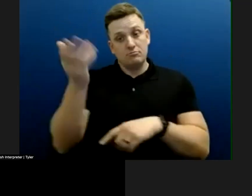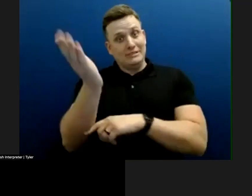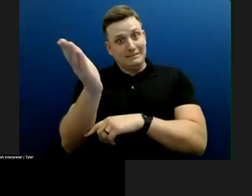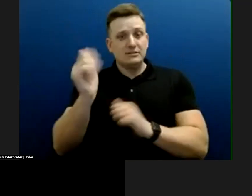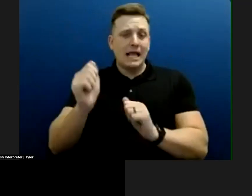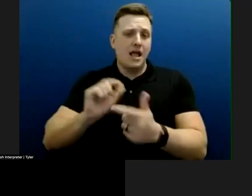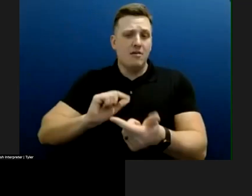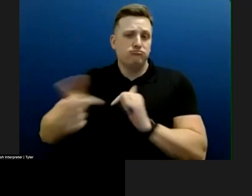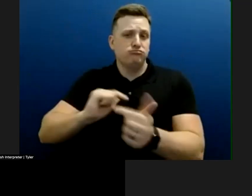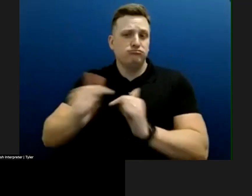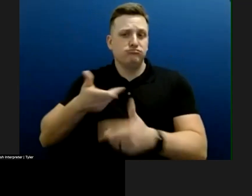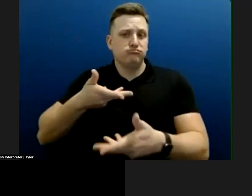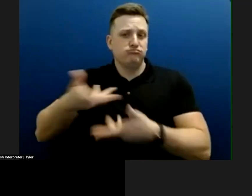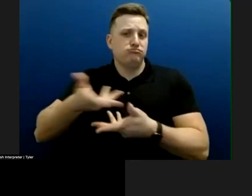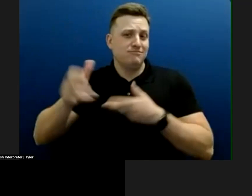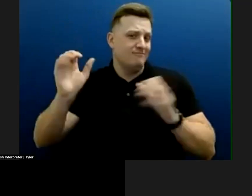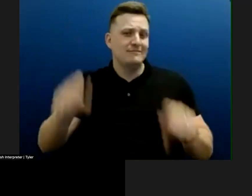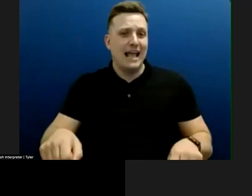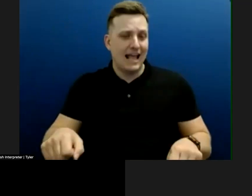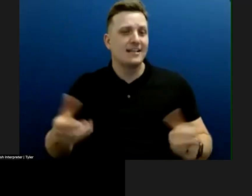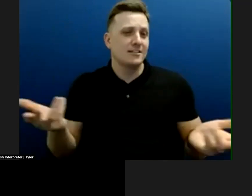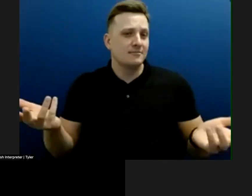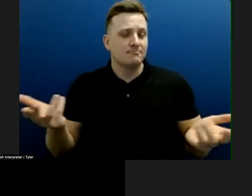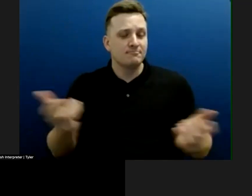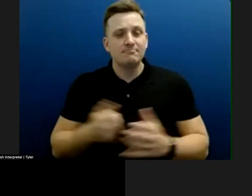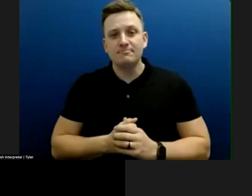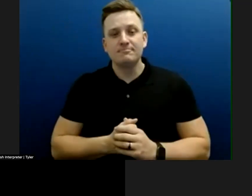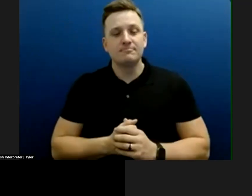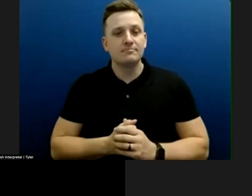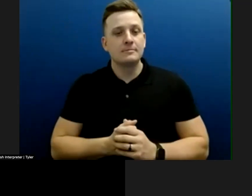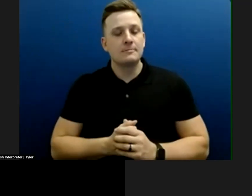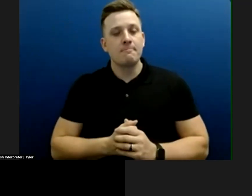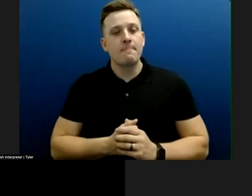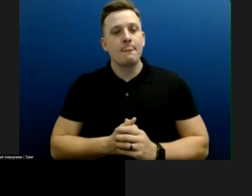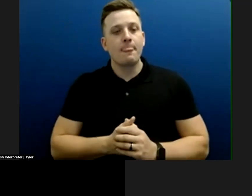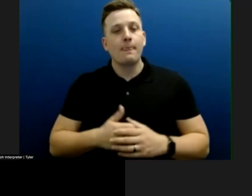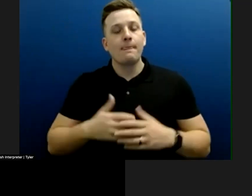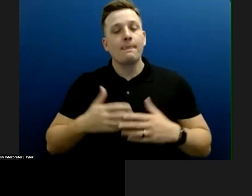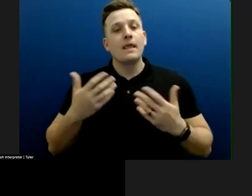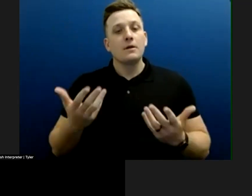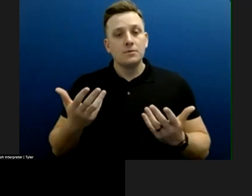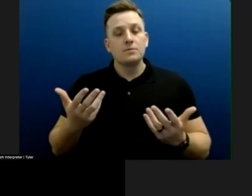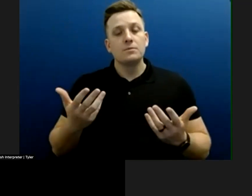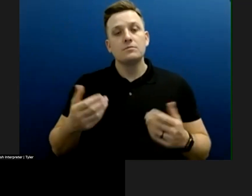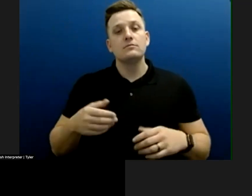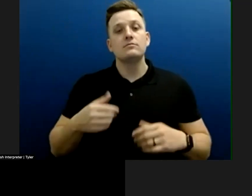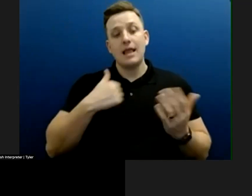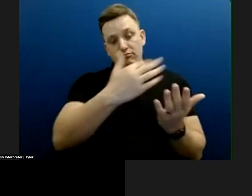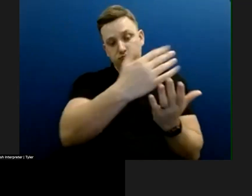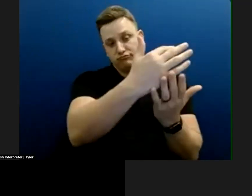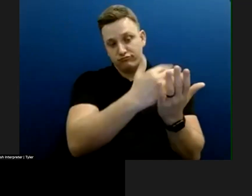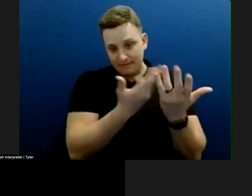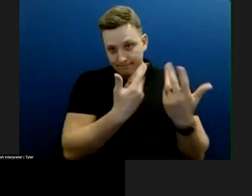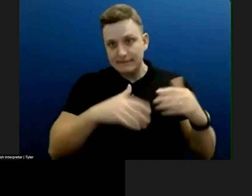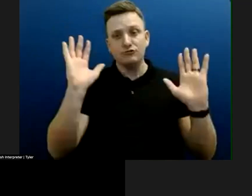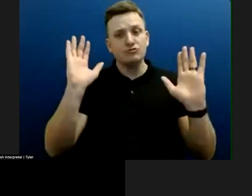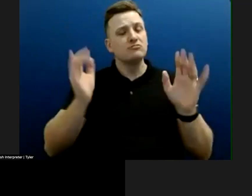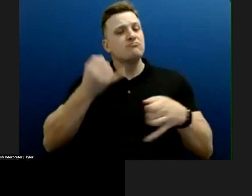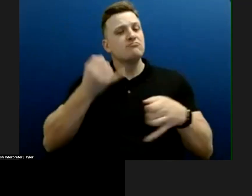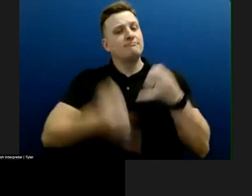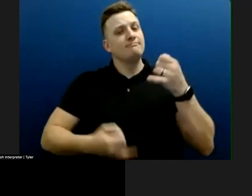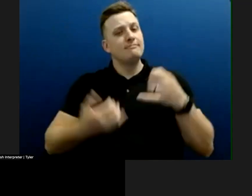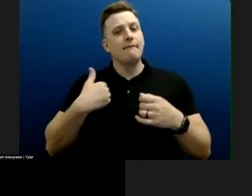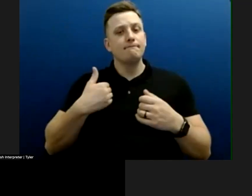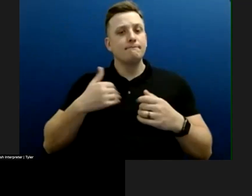if we want throughout the presentation, and so there will be time at the end for questions and answers.